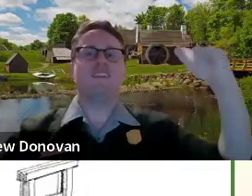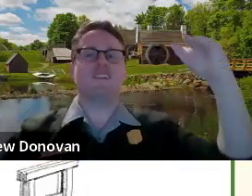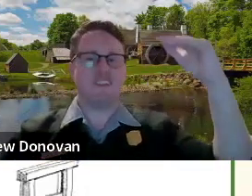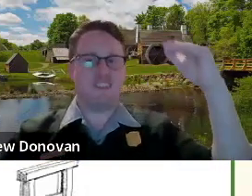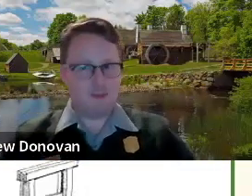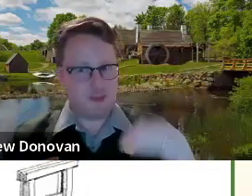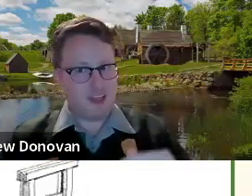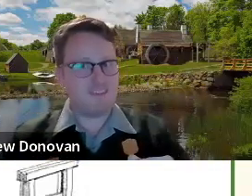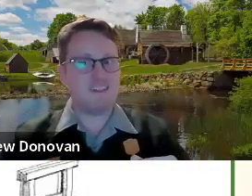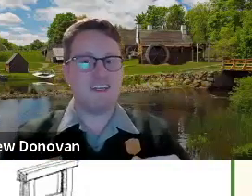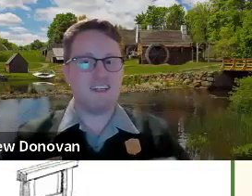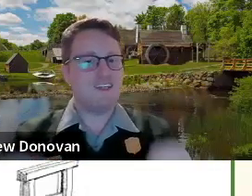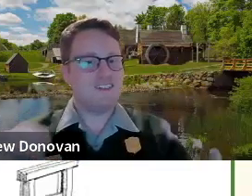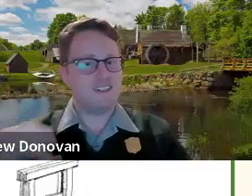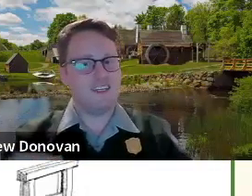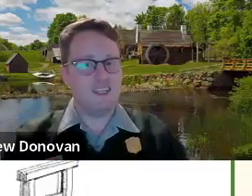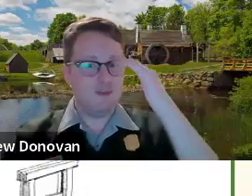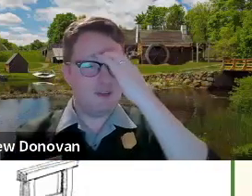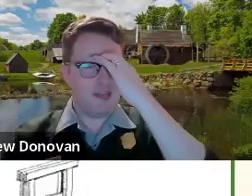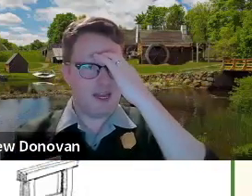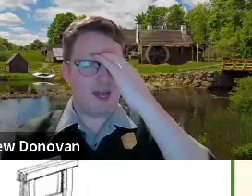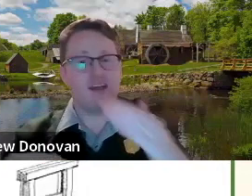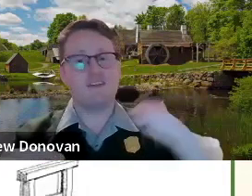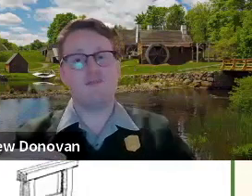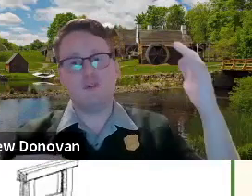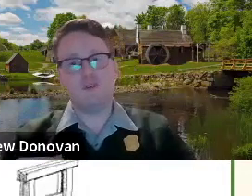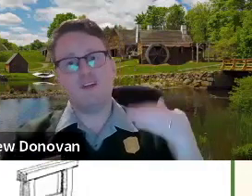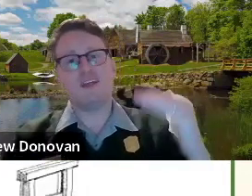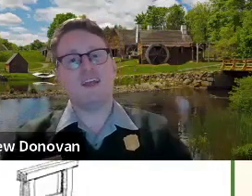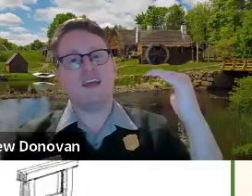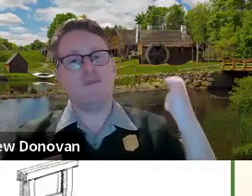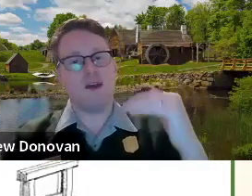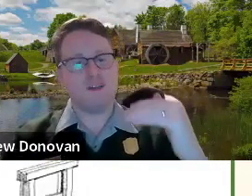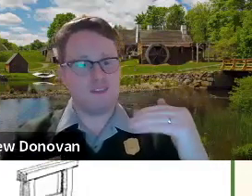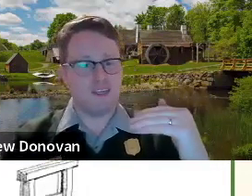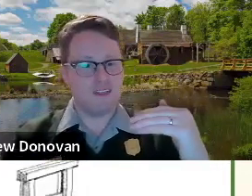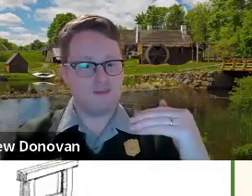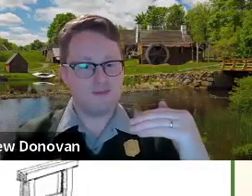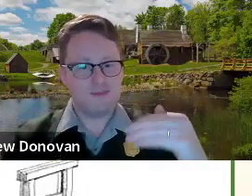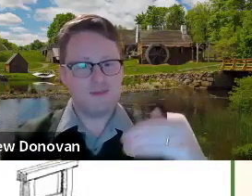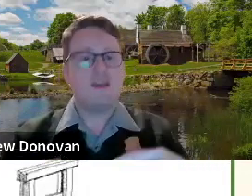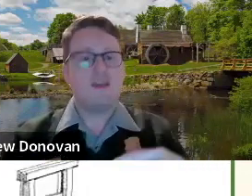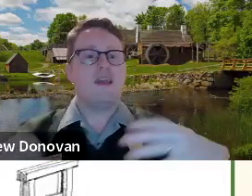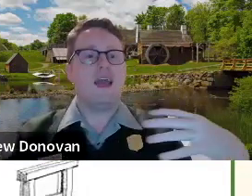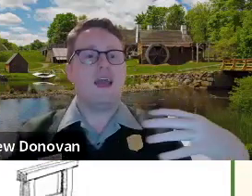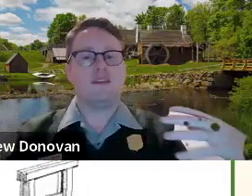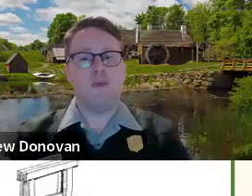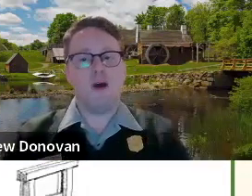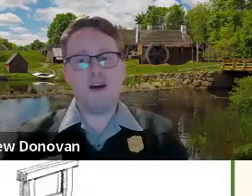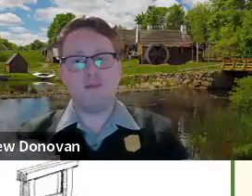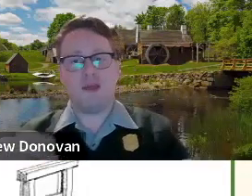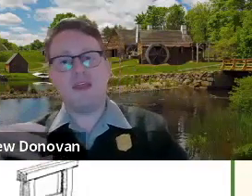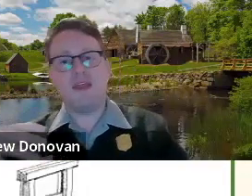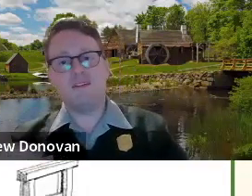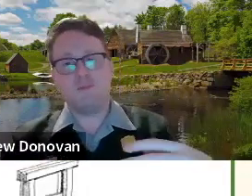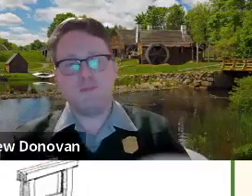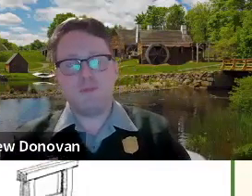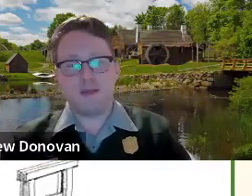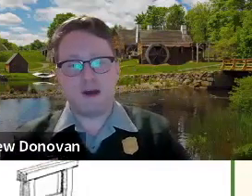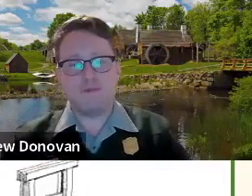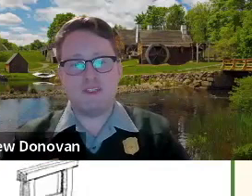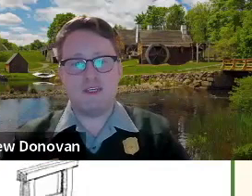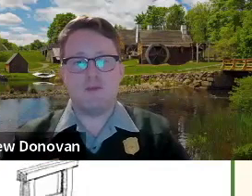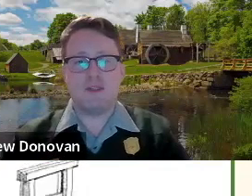parfait. They're going to keep layering it to keep that iron moving and melting. At the bottom,